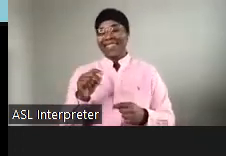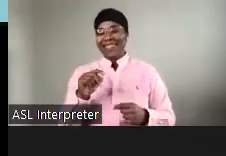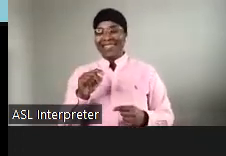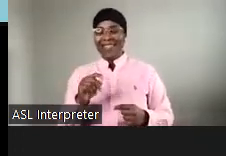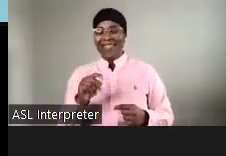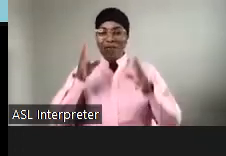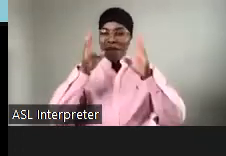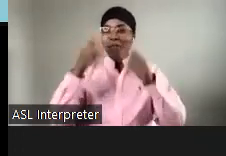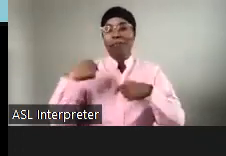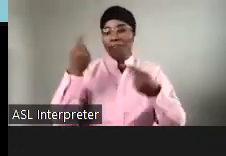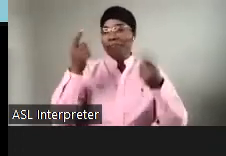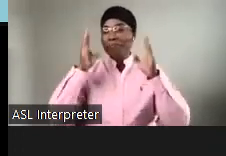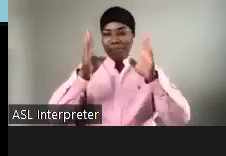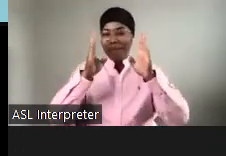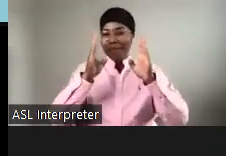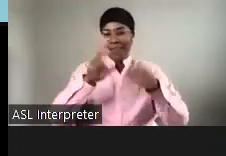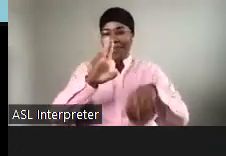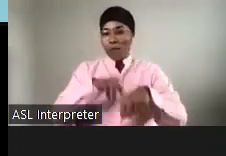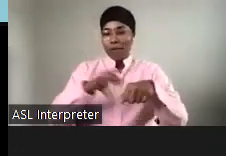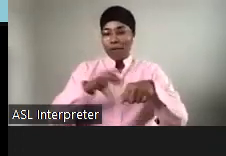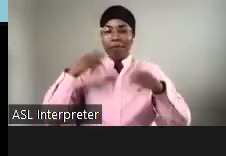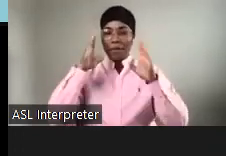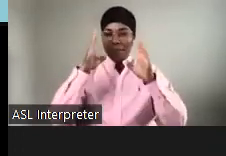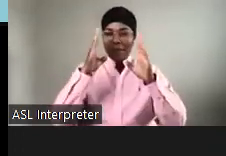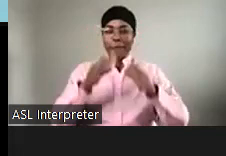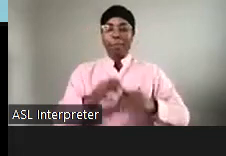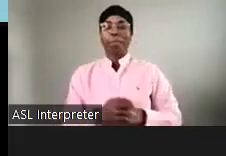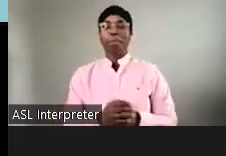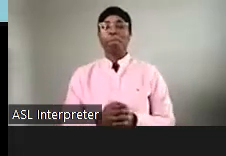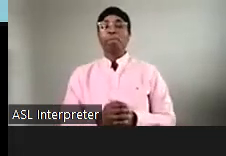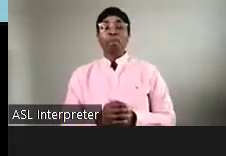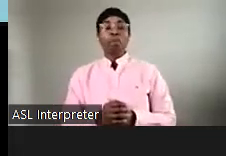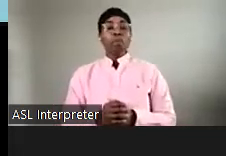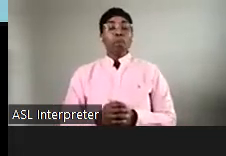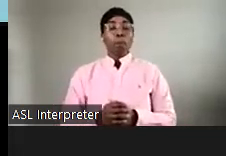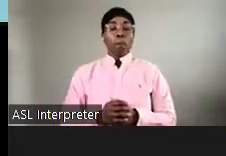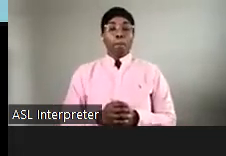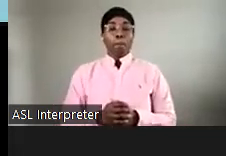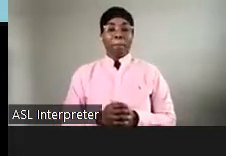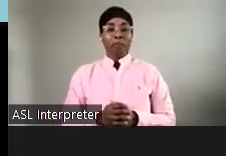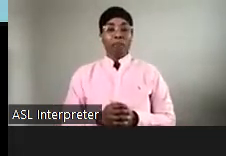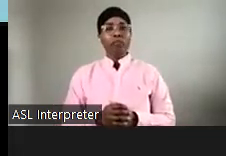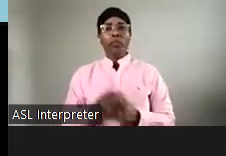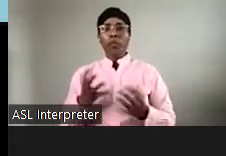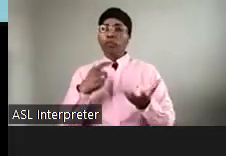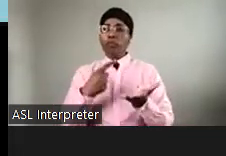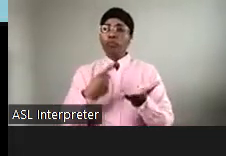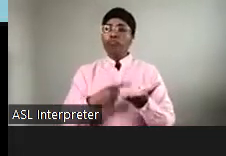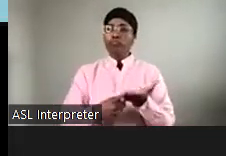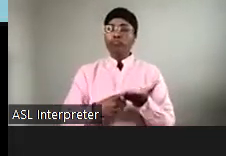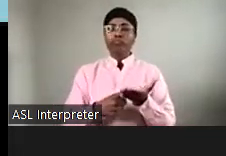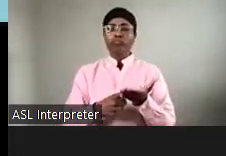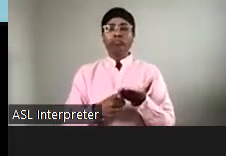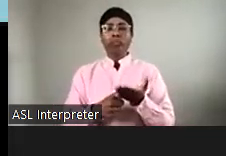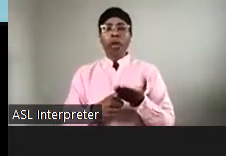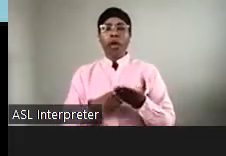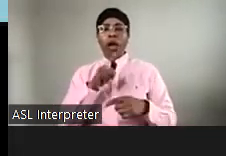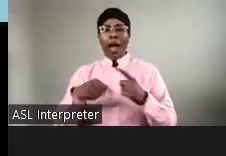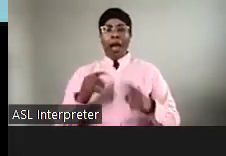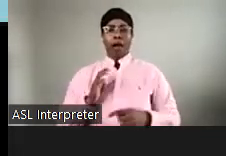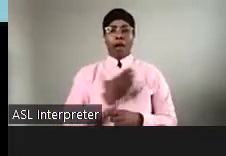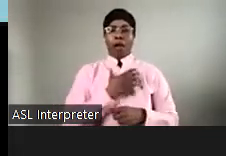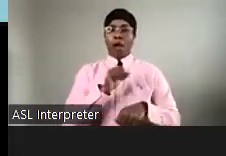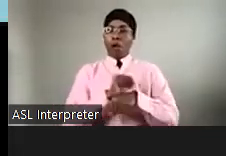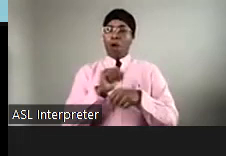attention all along. But anyways, I want to talk a little bit about our work with the Hiawatha National Forest, focused